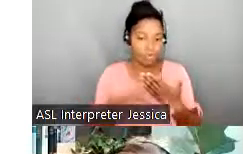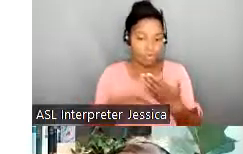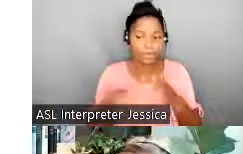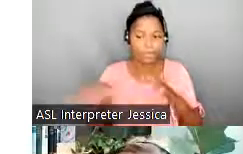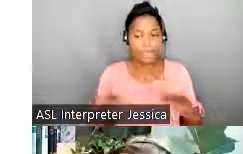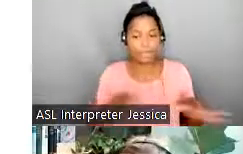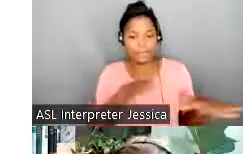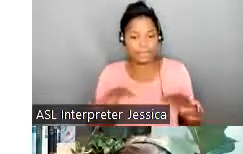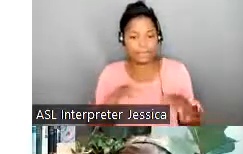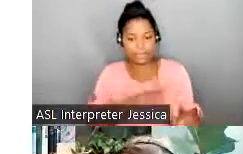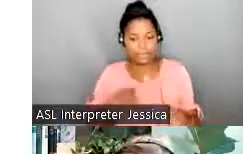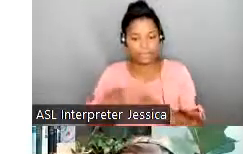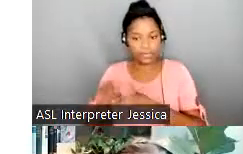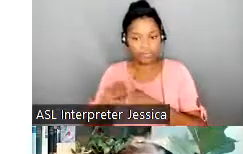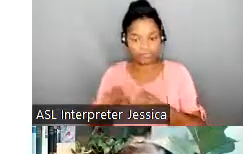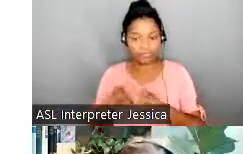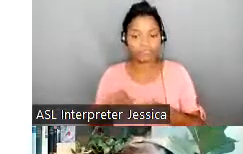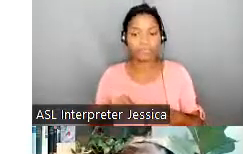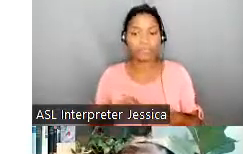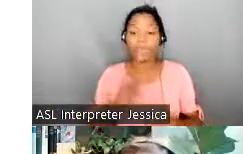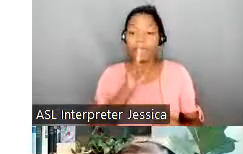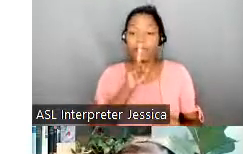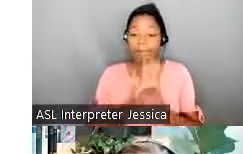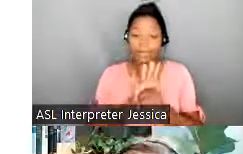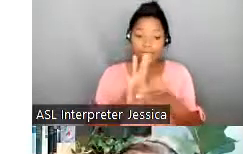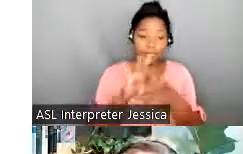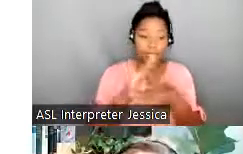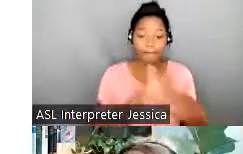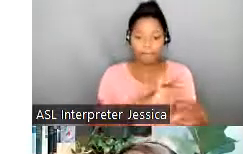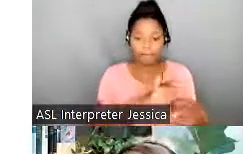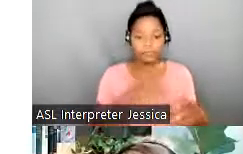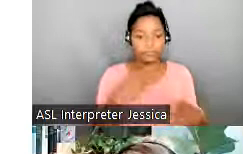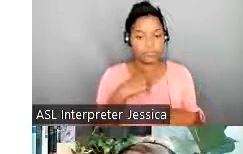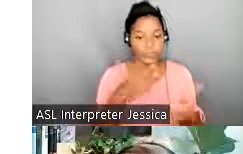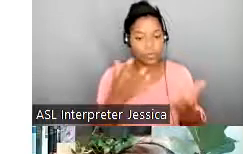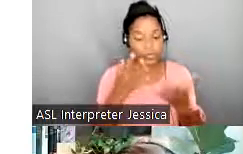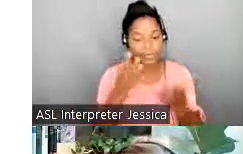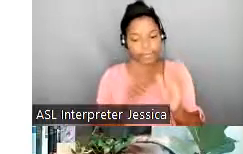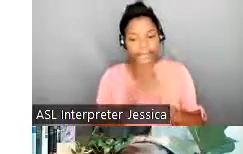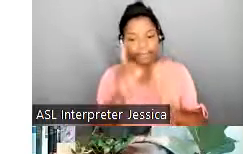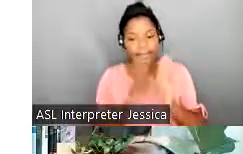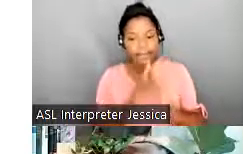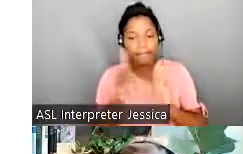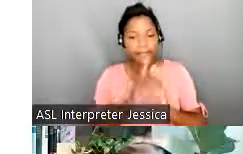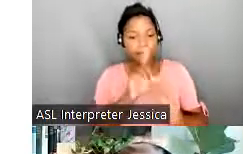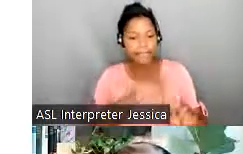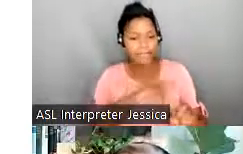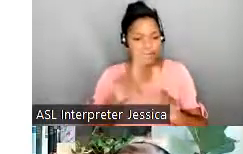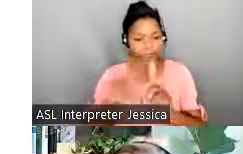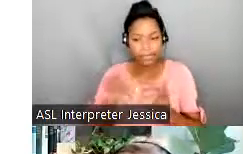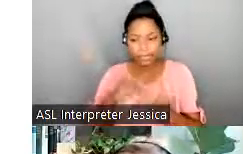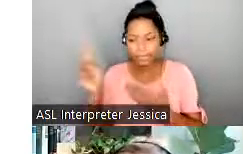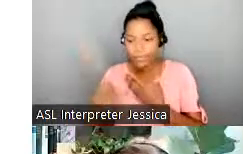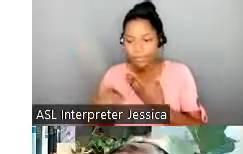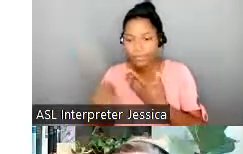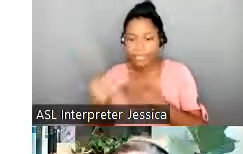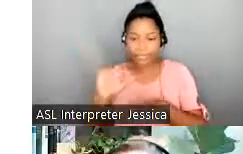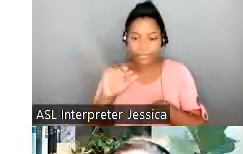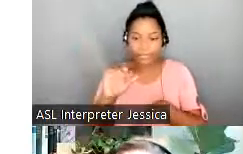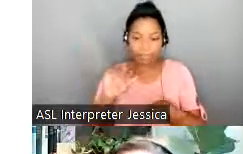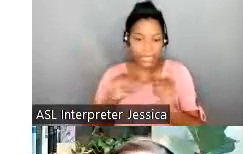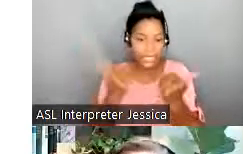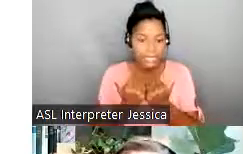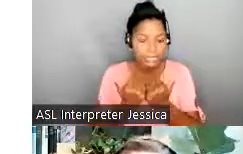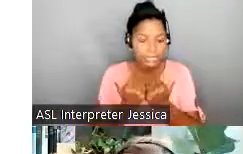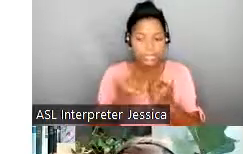activities. And Commit to Connect focuses on developing resources for the aging and disability networks and is growing a